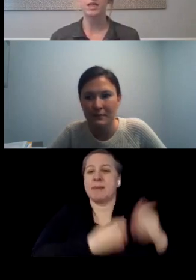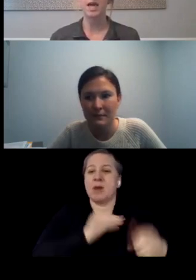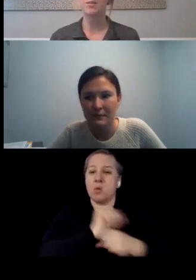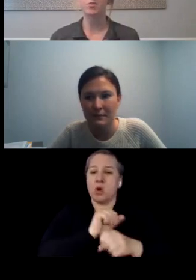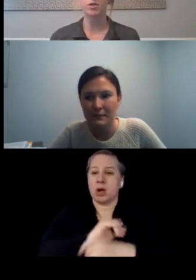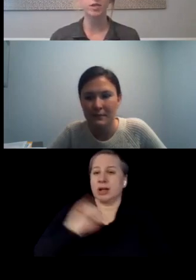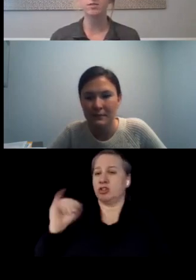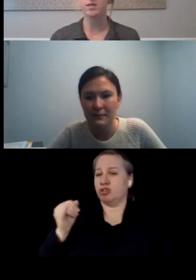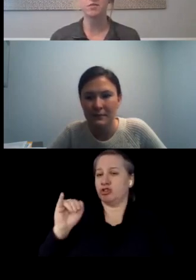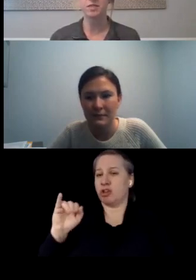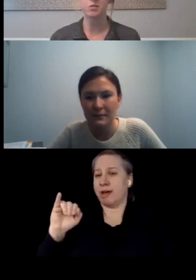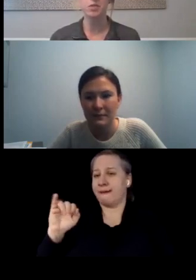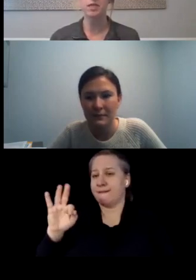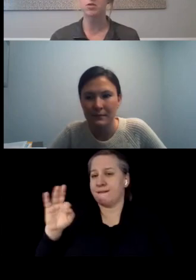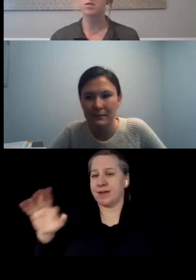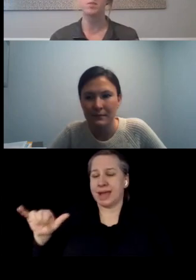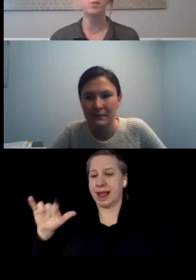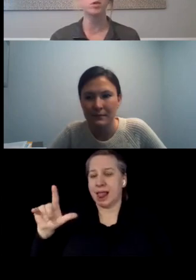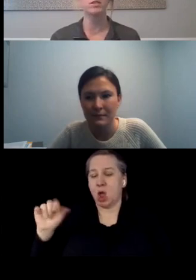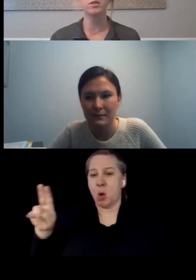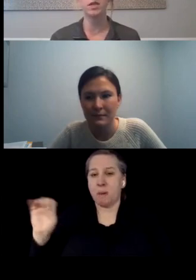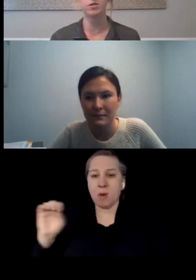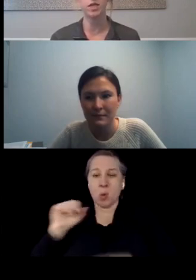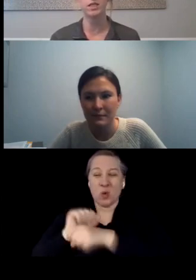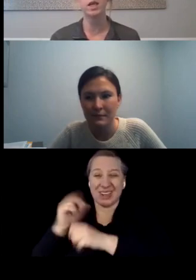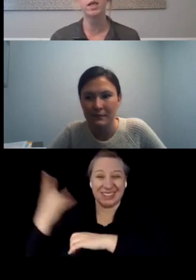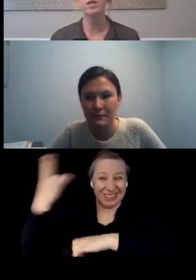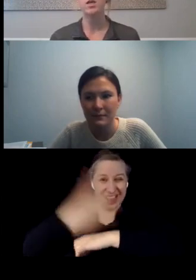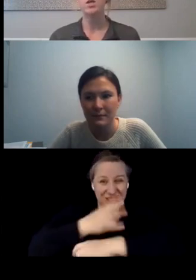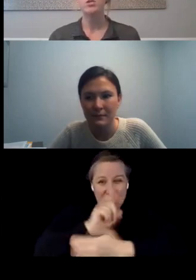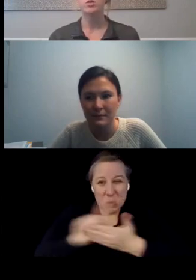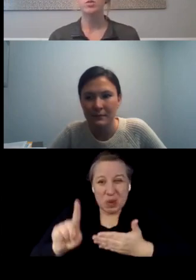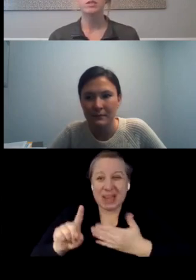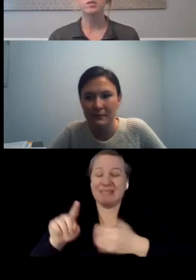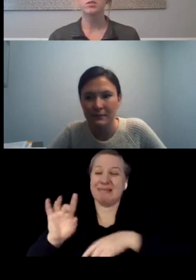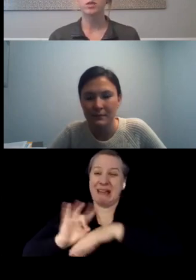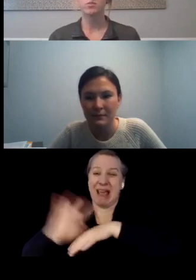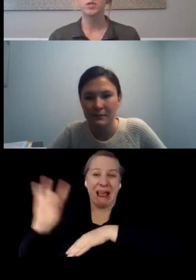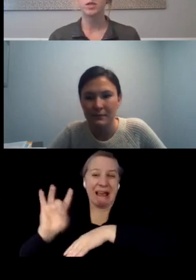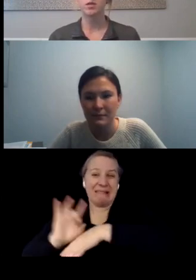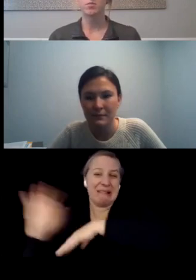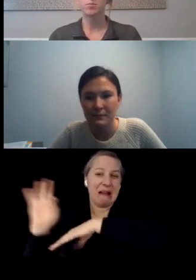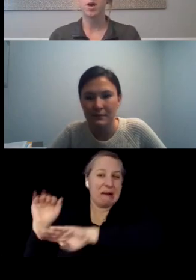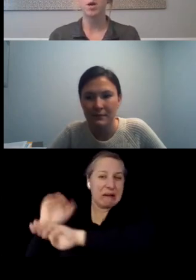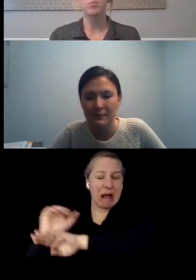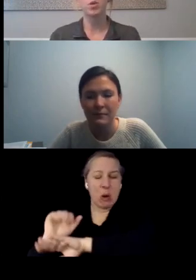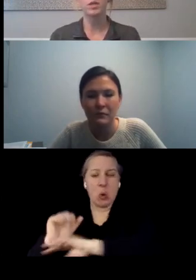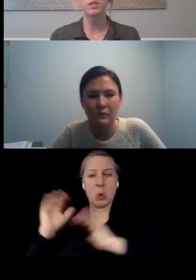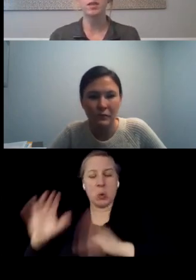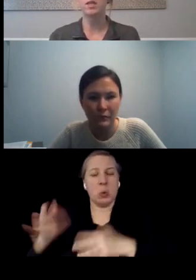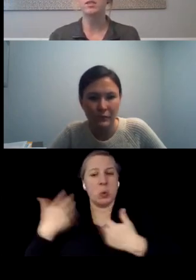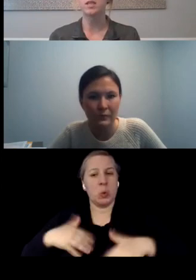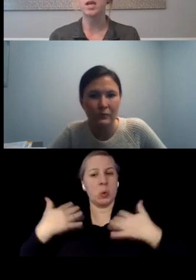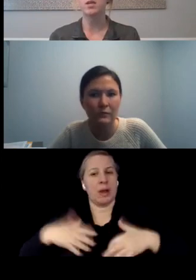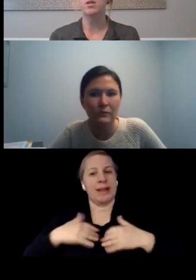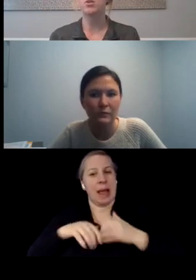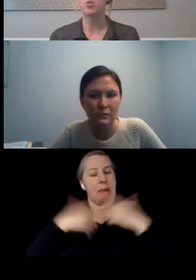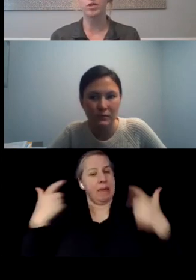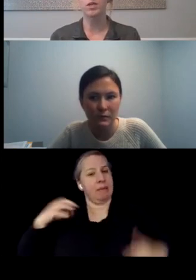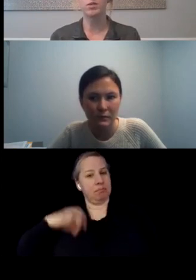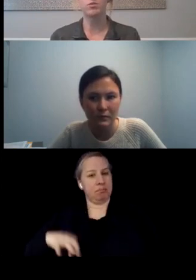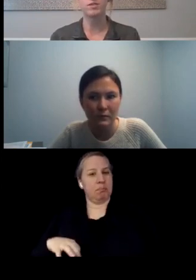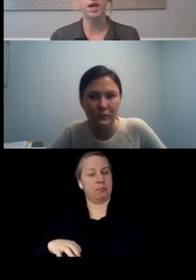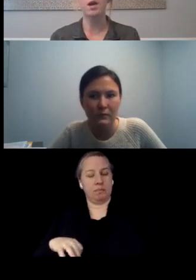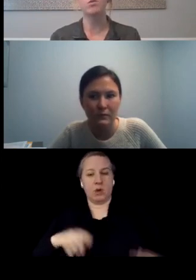something like that, they're working 7 days a week, or they might be working till 8 or 9 at night. So this is a really big bonus, I think, is that